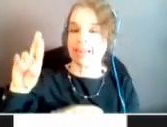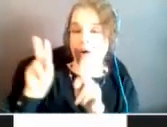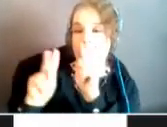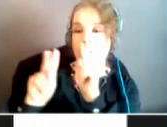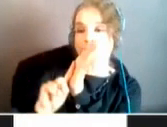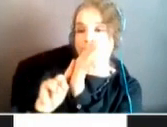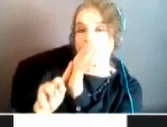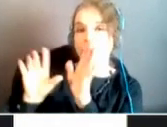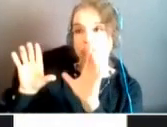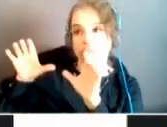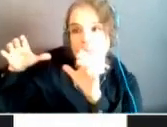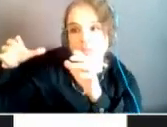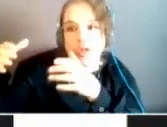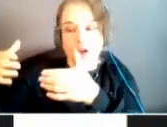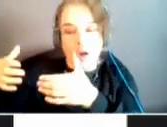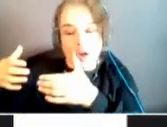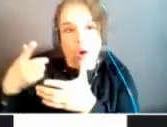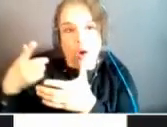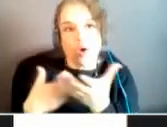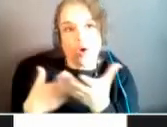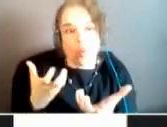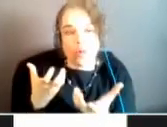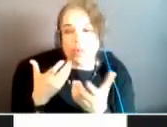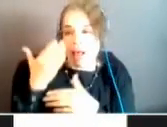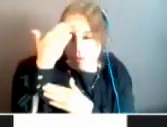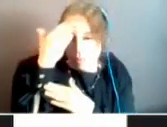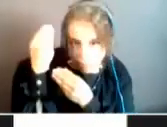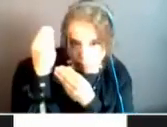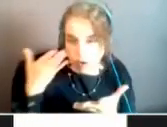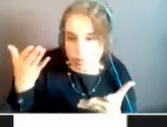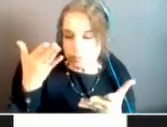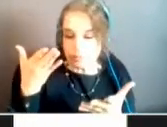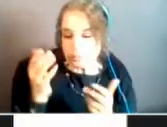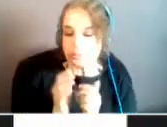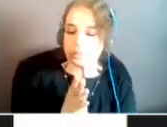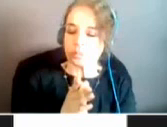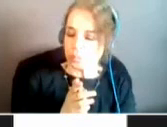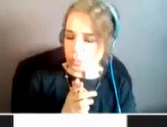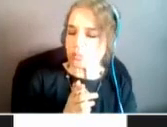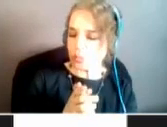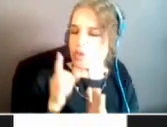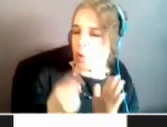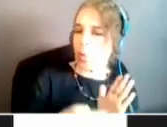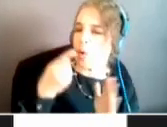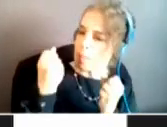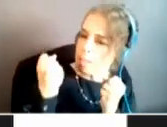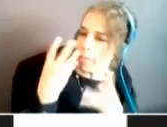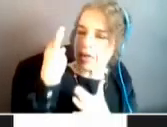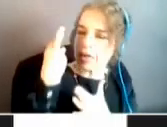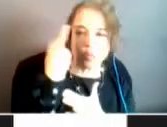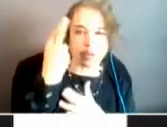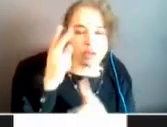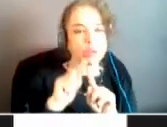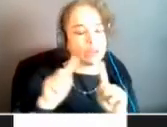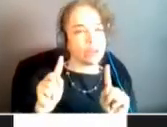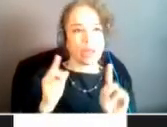populations. And what I wanted to just acknowledge here, and this is one of the many reasons I'm very